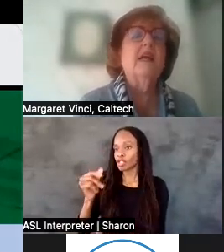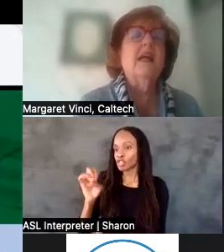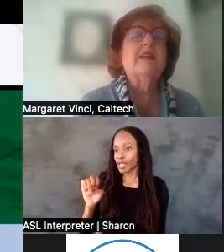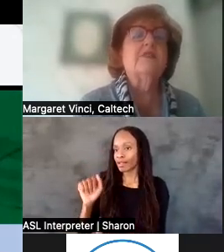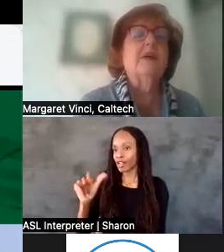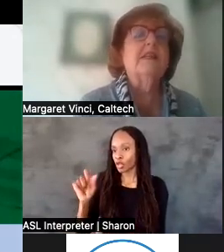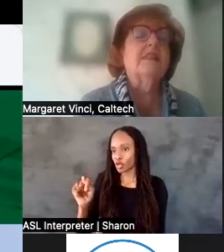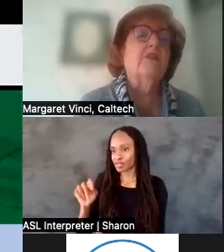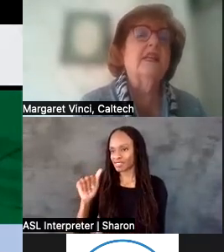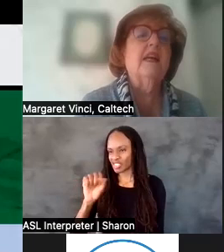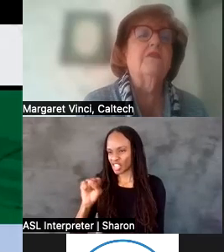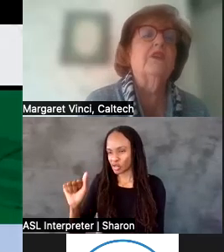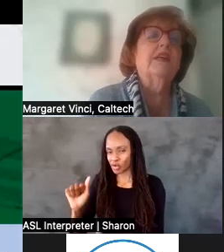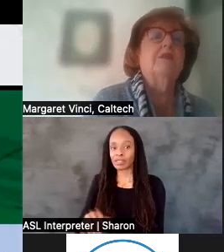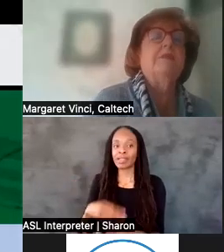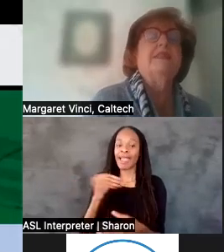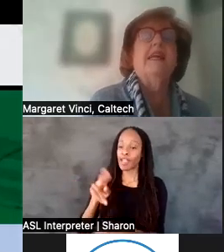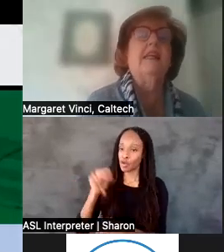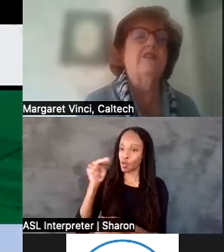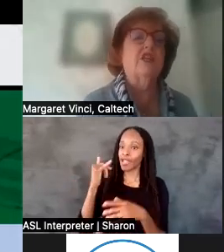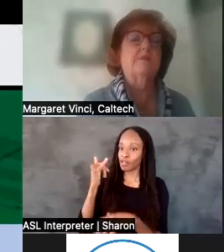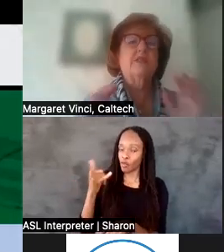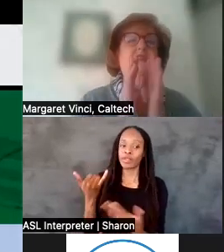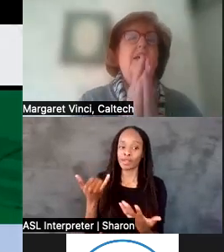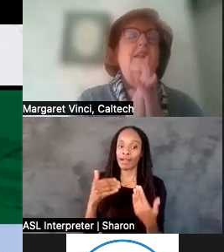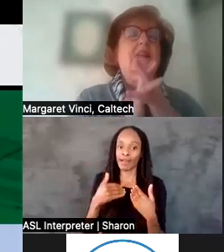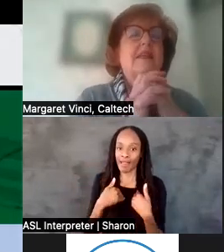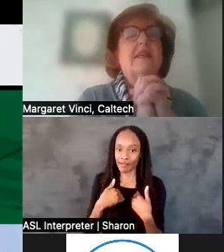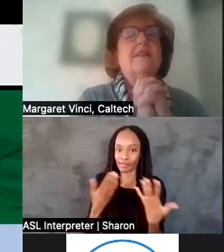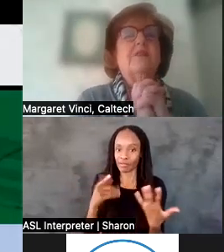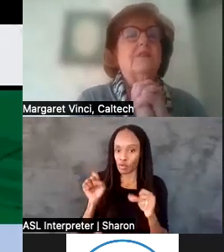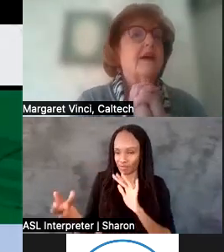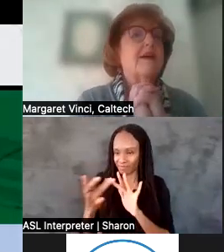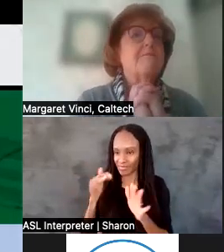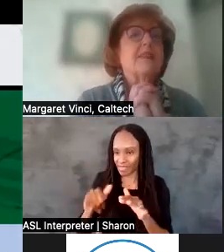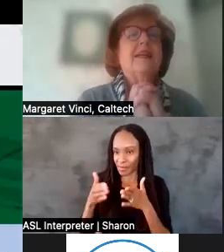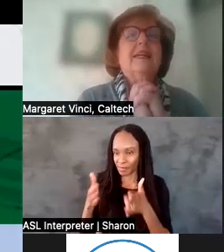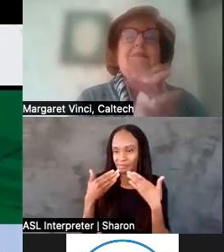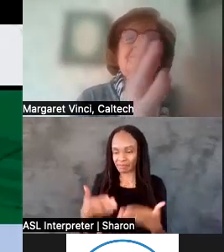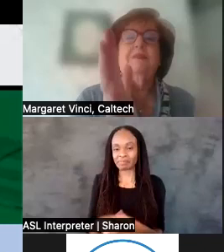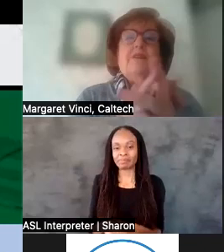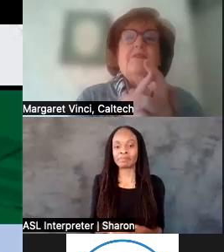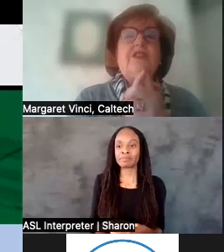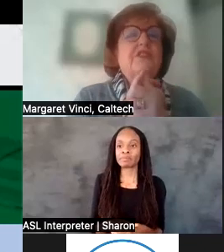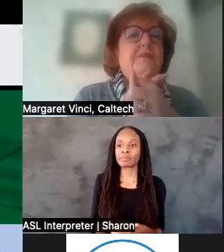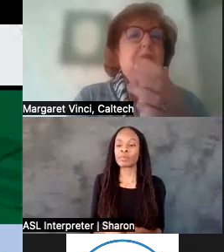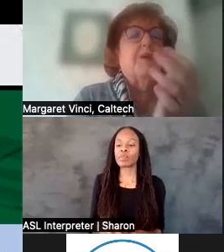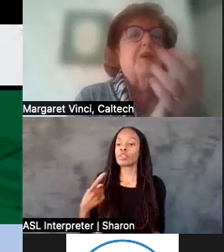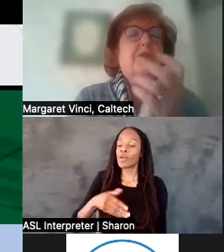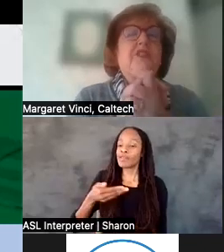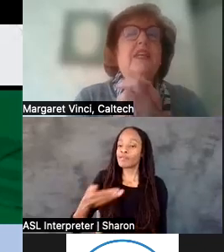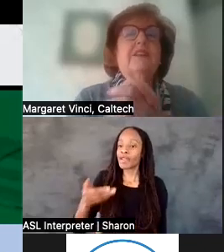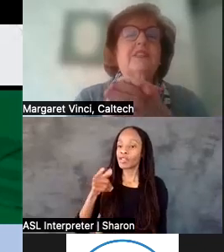well as the Northern California. It would be Cal EdCom to do that next. And so we invite you to be